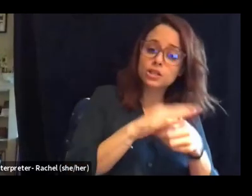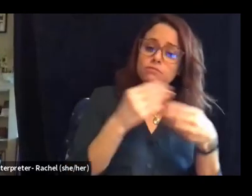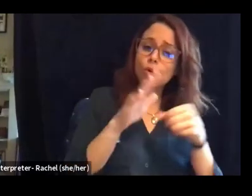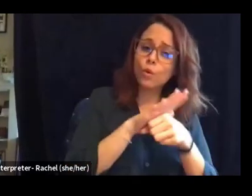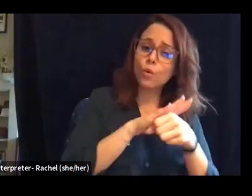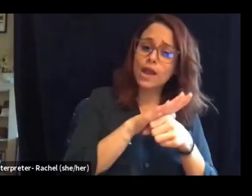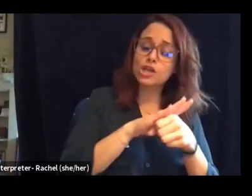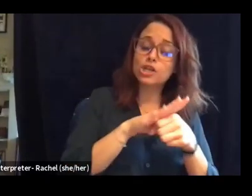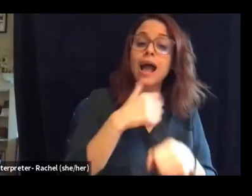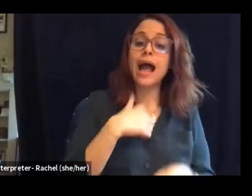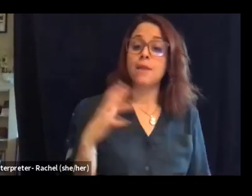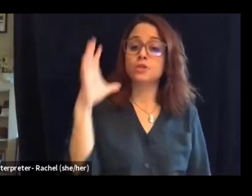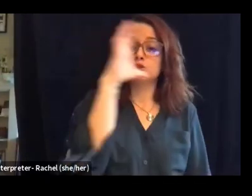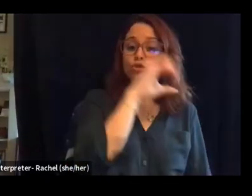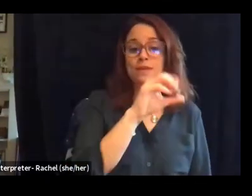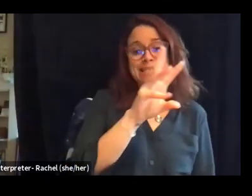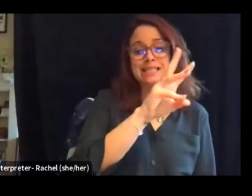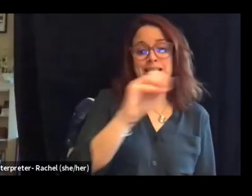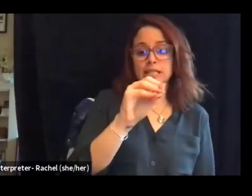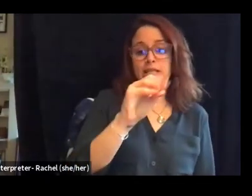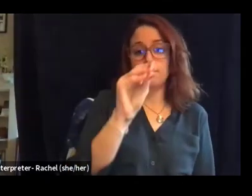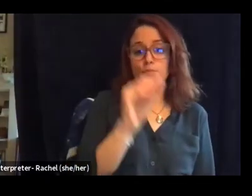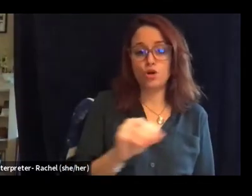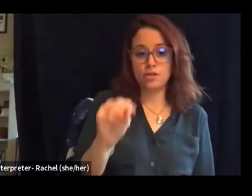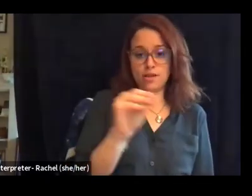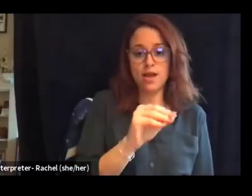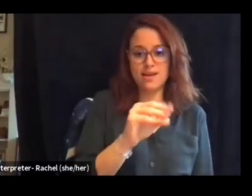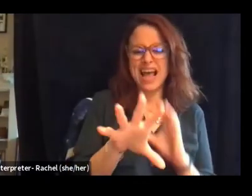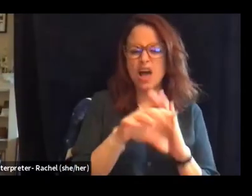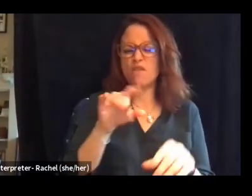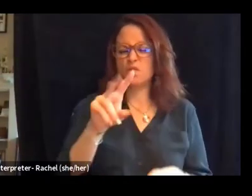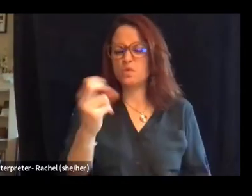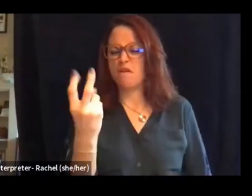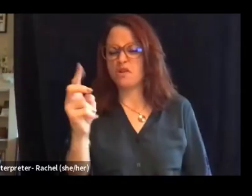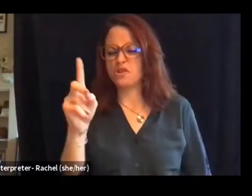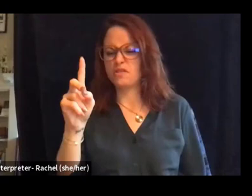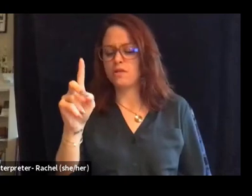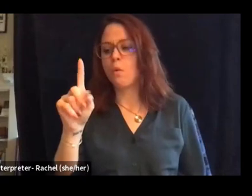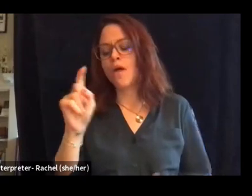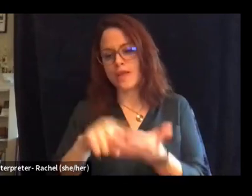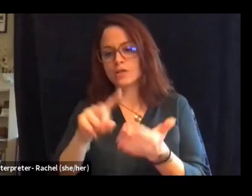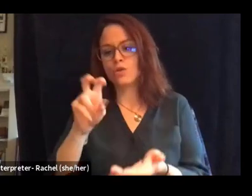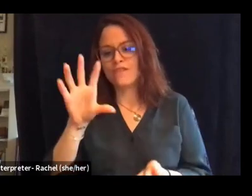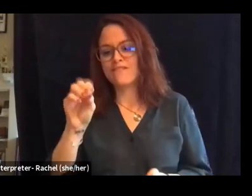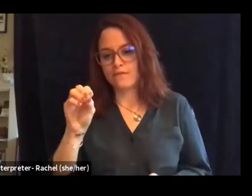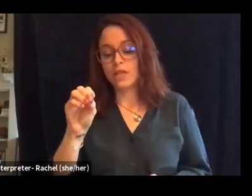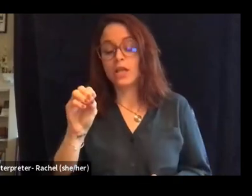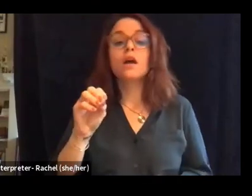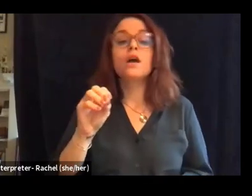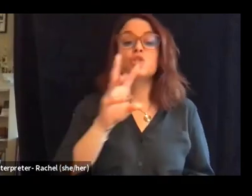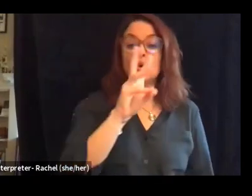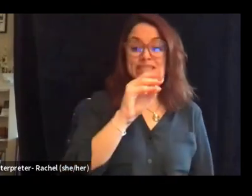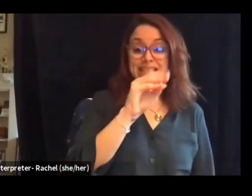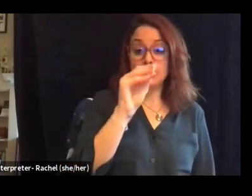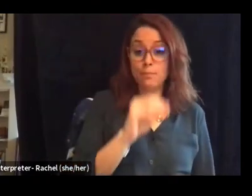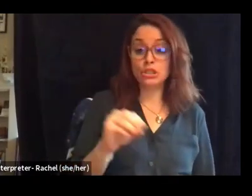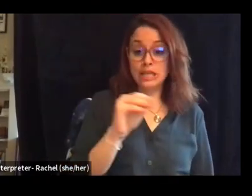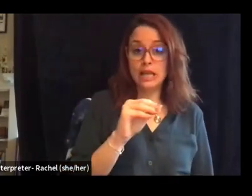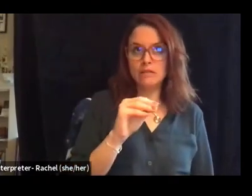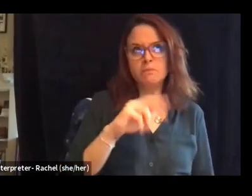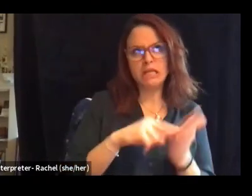an assumption that 60% of my 1,250 customers, or 750, are going to come through the store, through the front